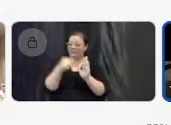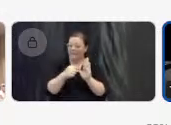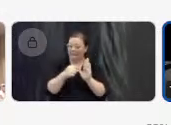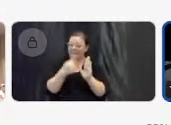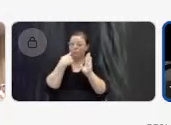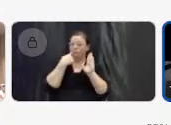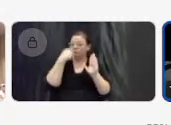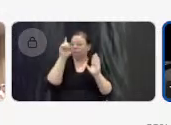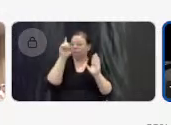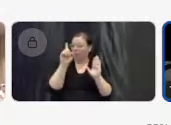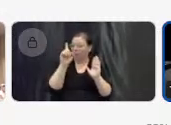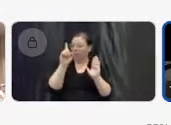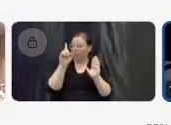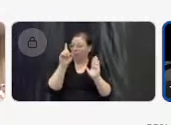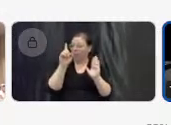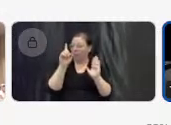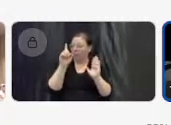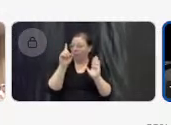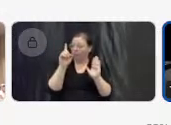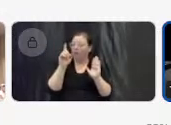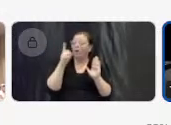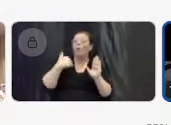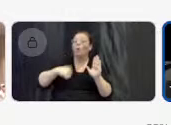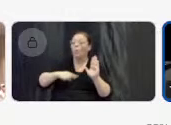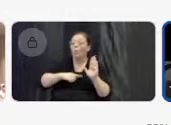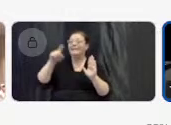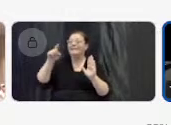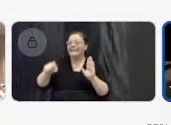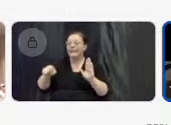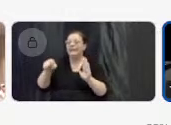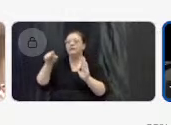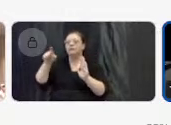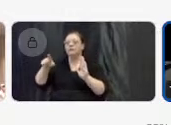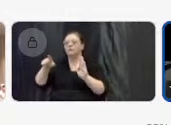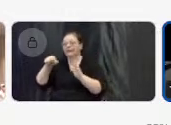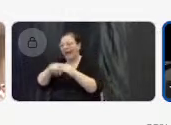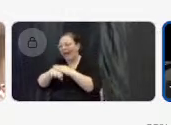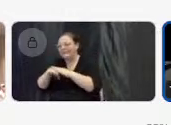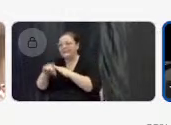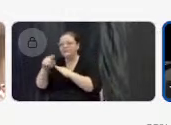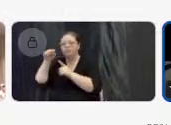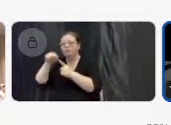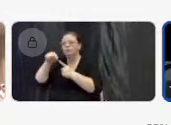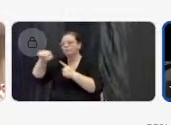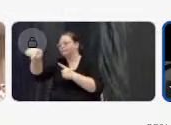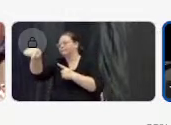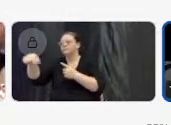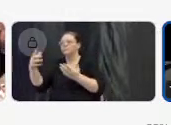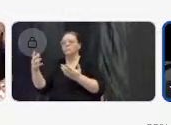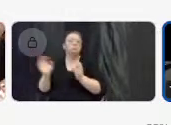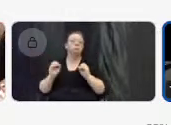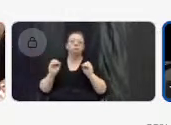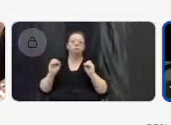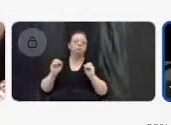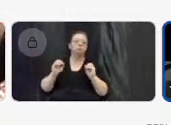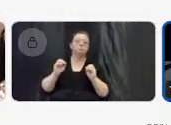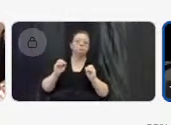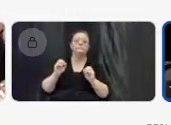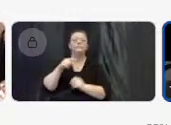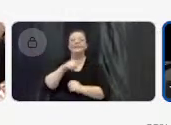to work, we need X access. He presents